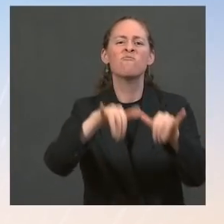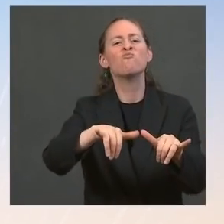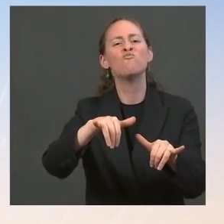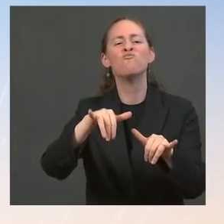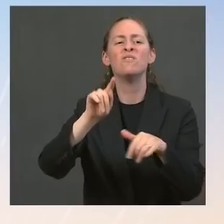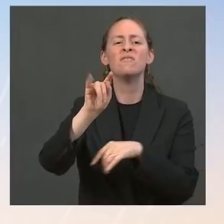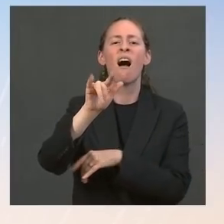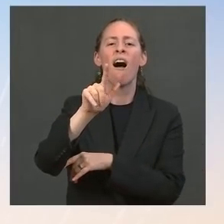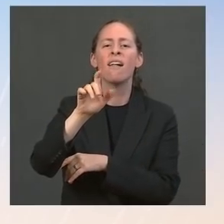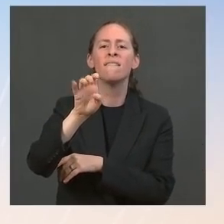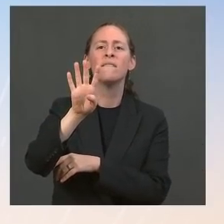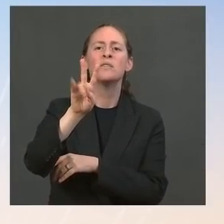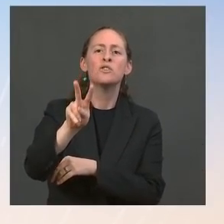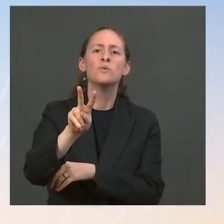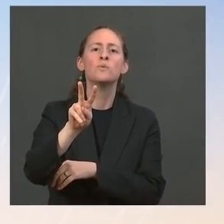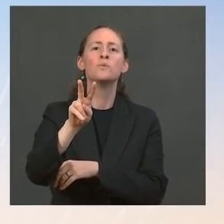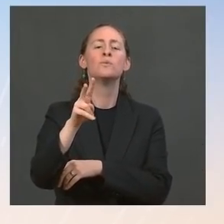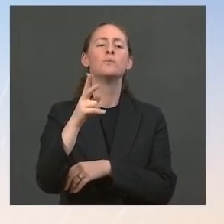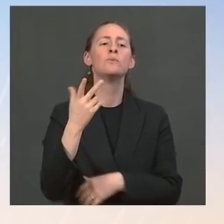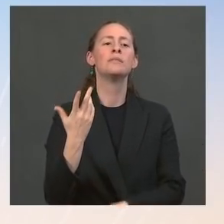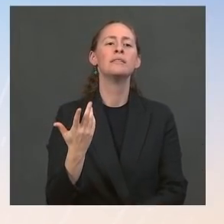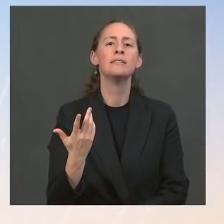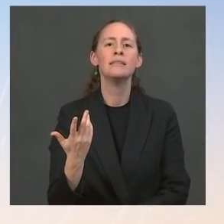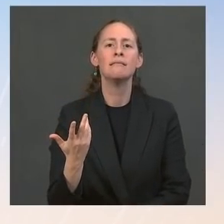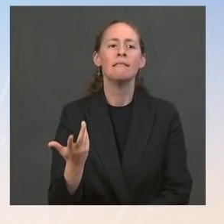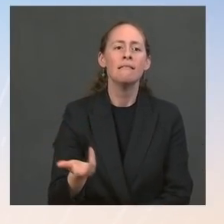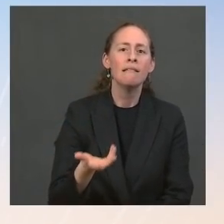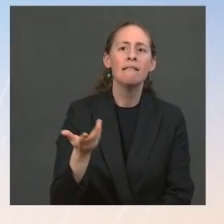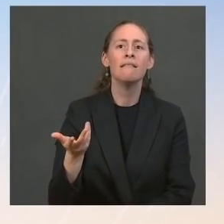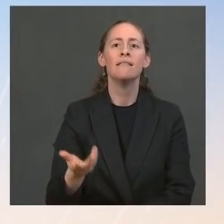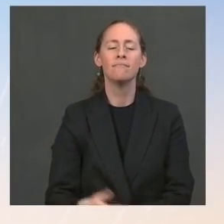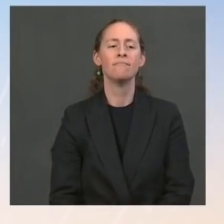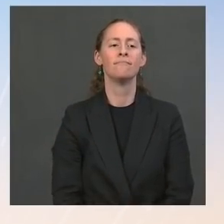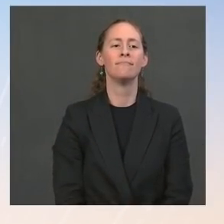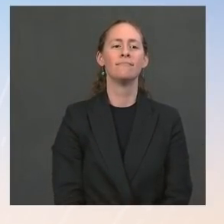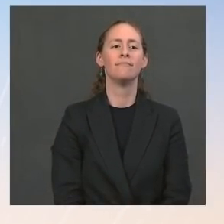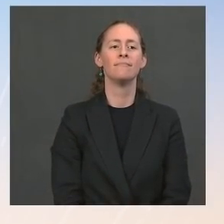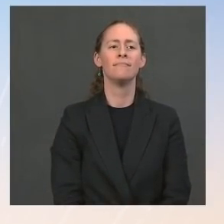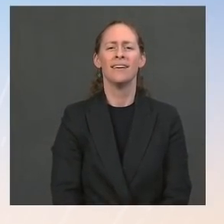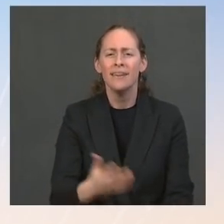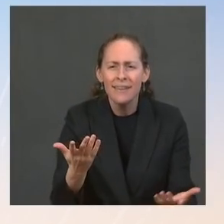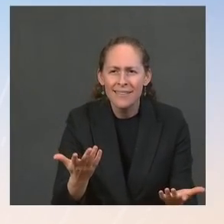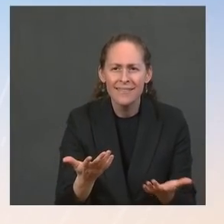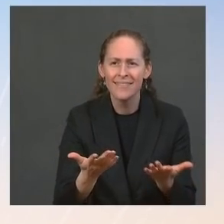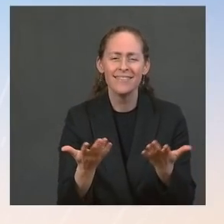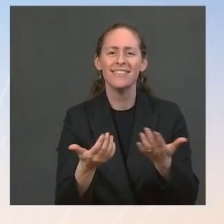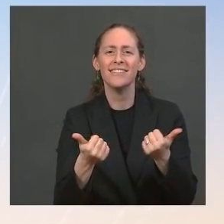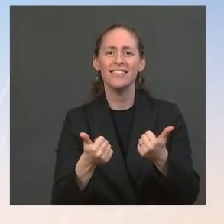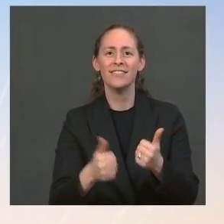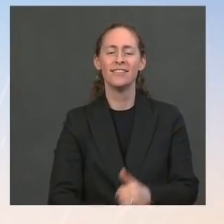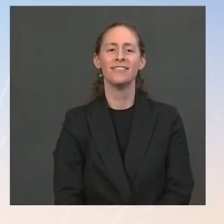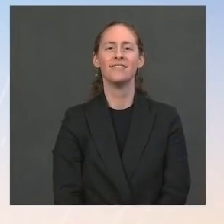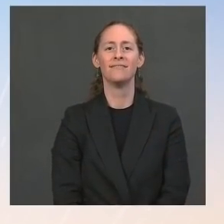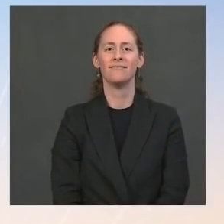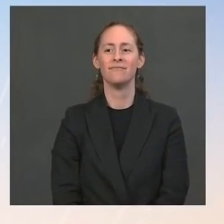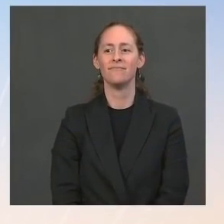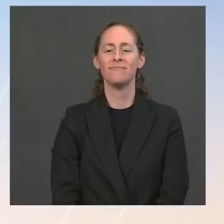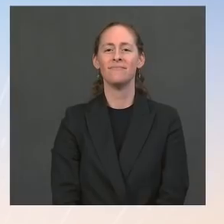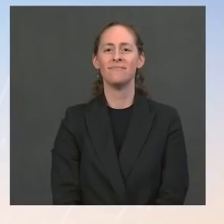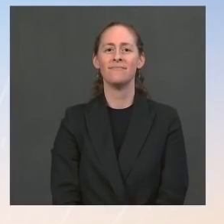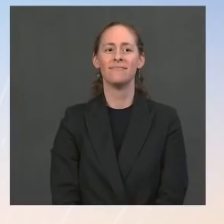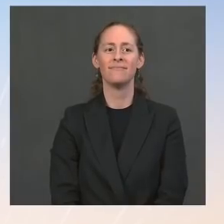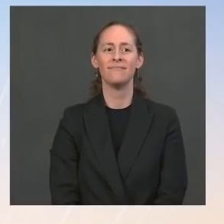they're... Submarine. Yeah. Which one? The submarine. Yeah, The president